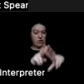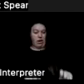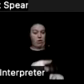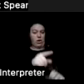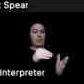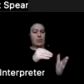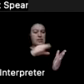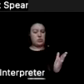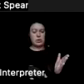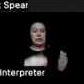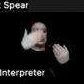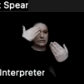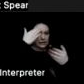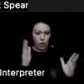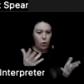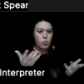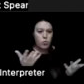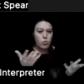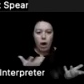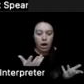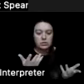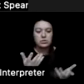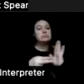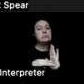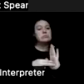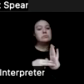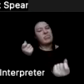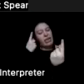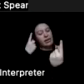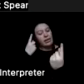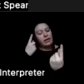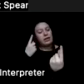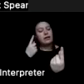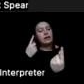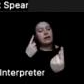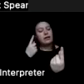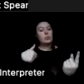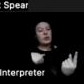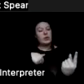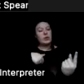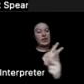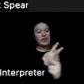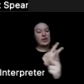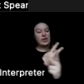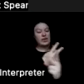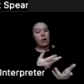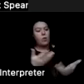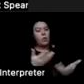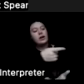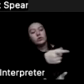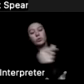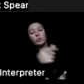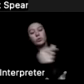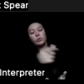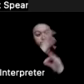being empathetic is, let's say that we really need to try to uncover the unknown. And while some of these things might be very obvious